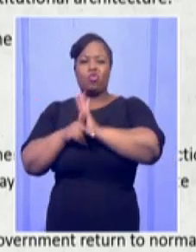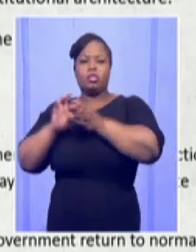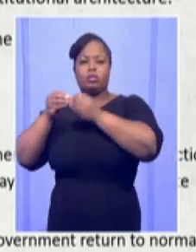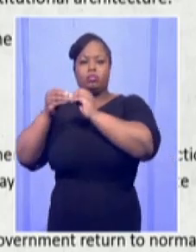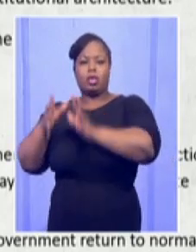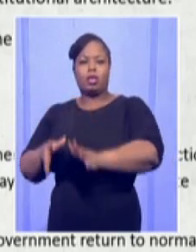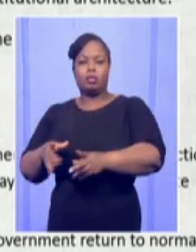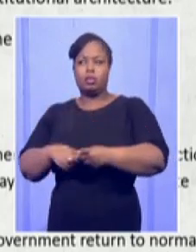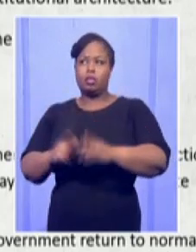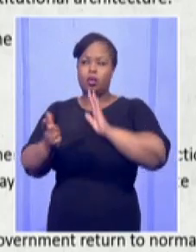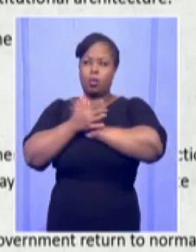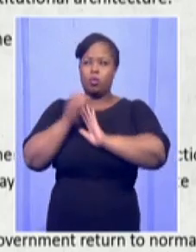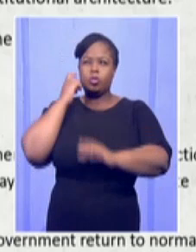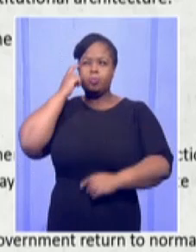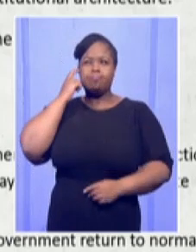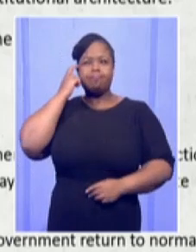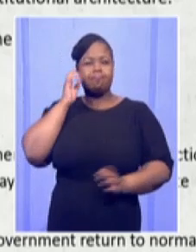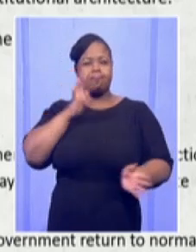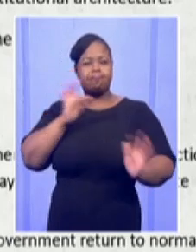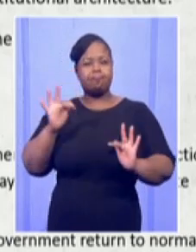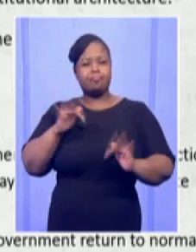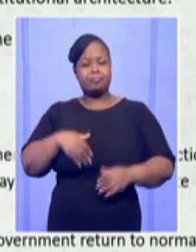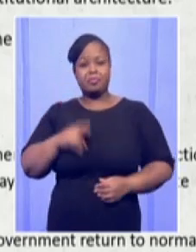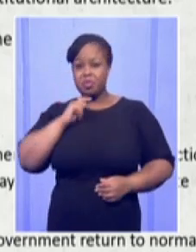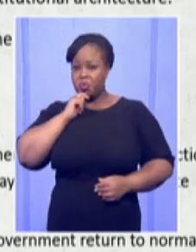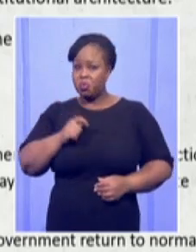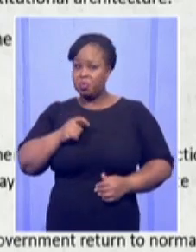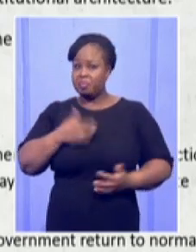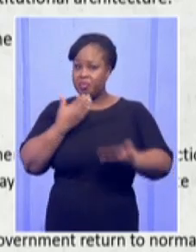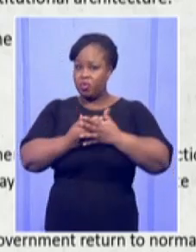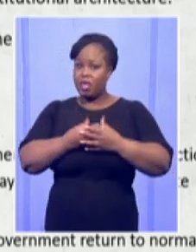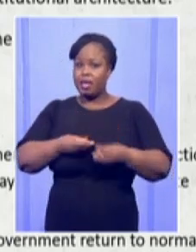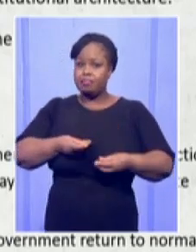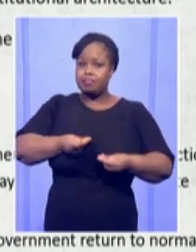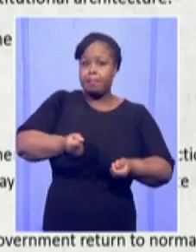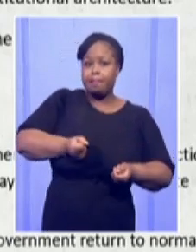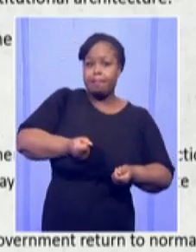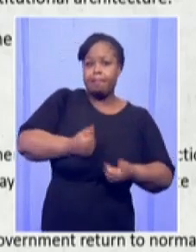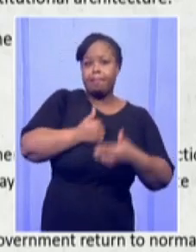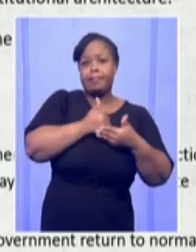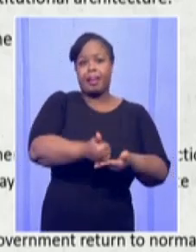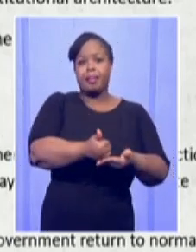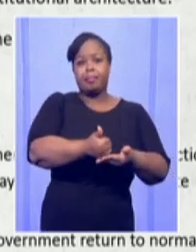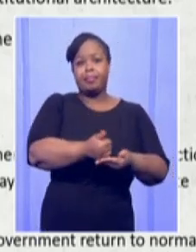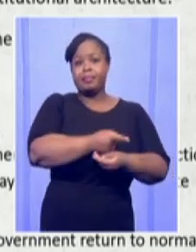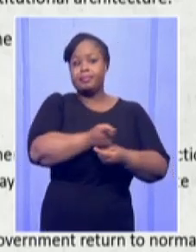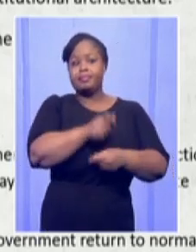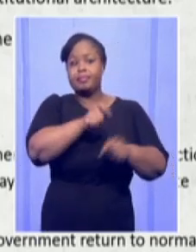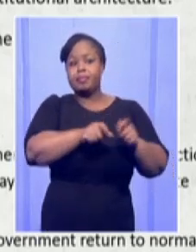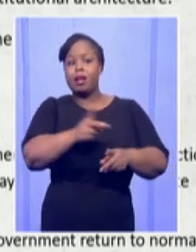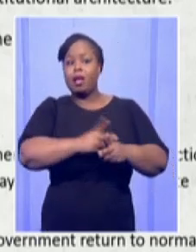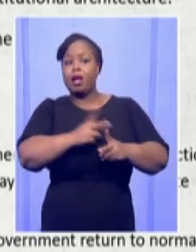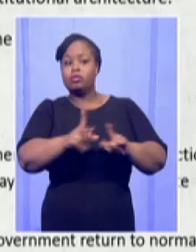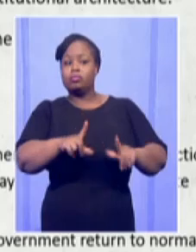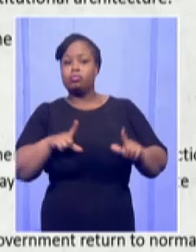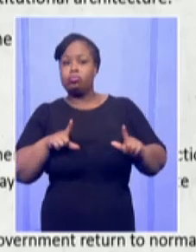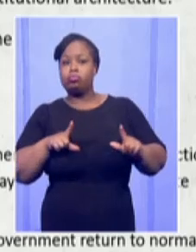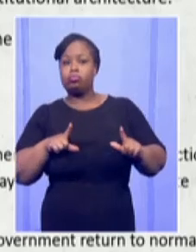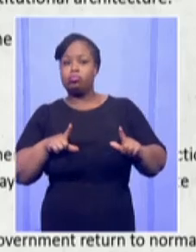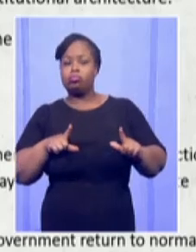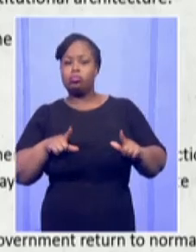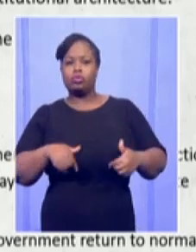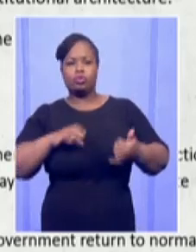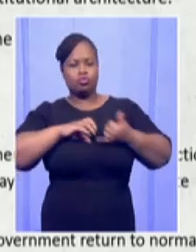lawmakers would continue to think about in terms of, does it enable us to respond, to be more prepared, and also to